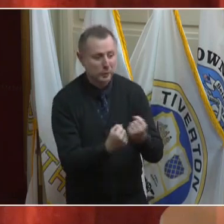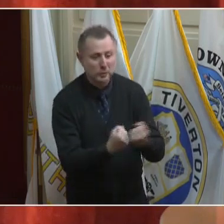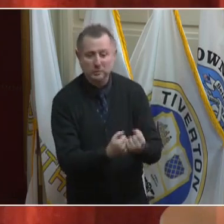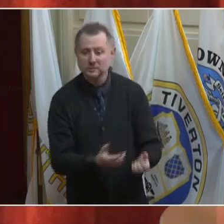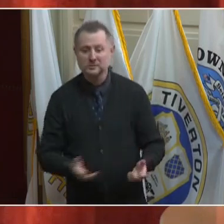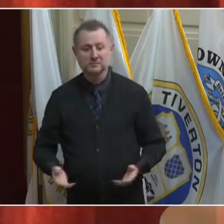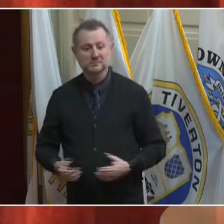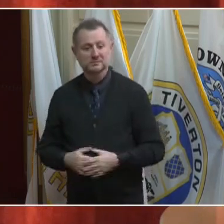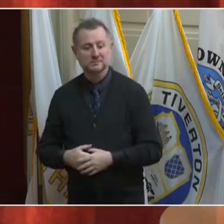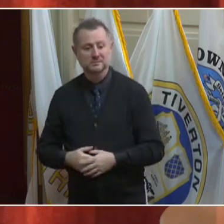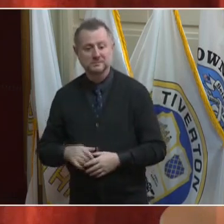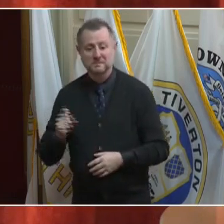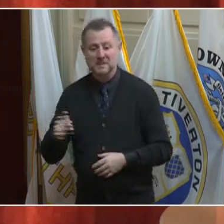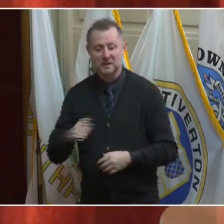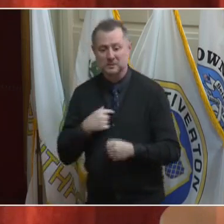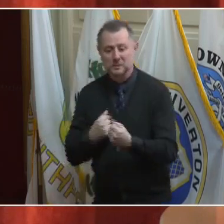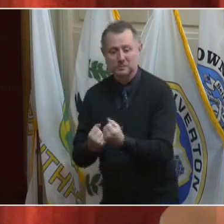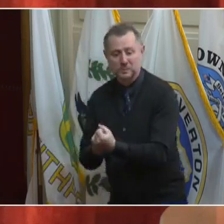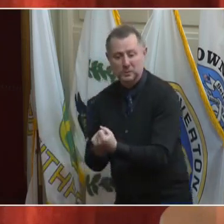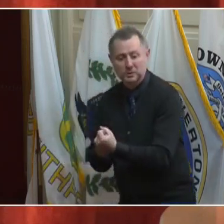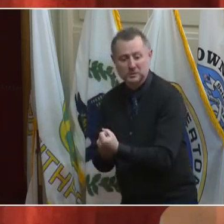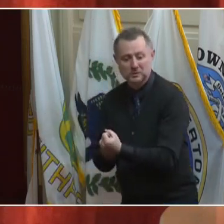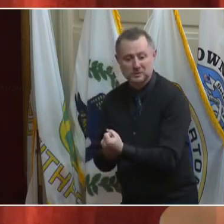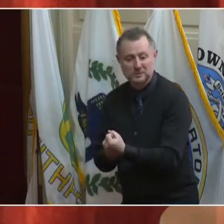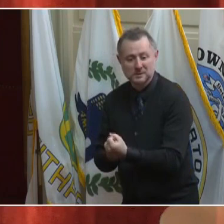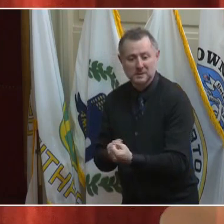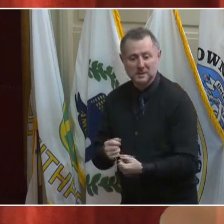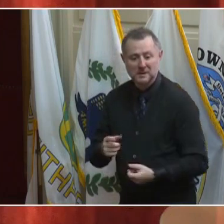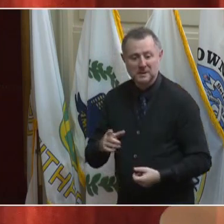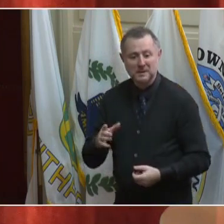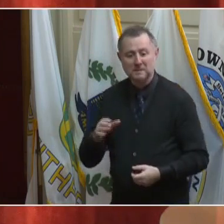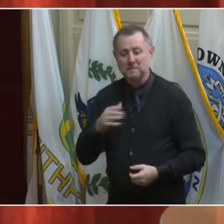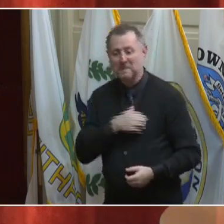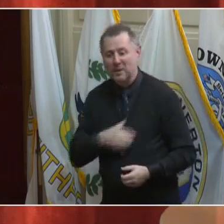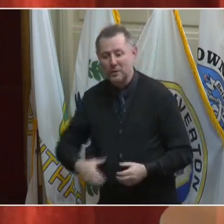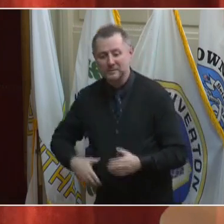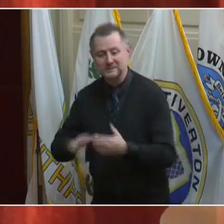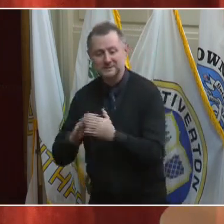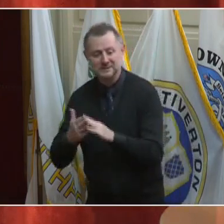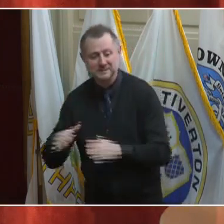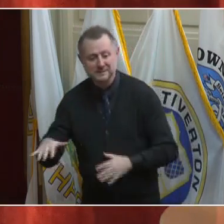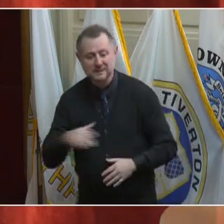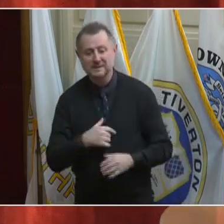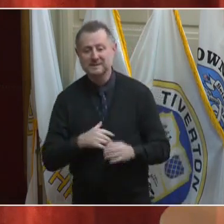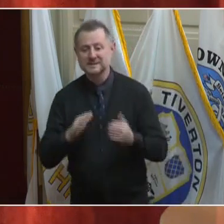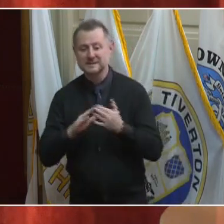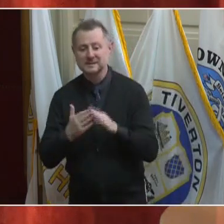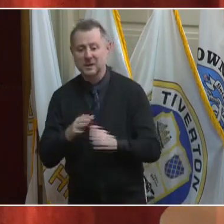It must be supported by the mayor and the city council.